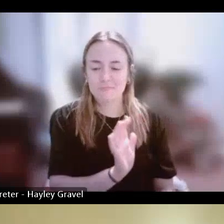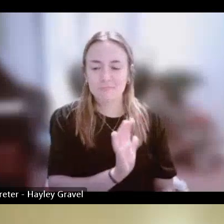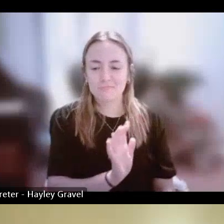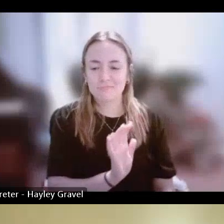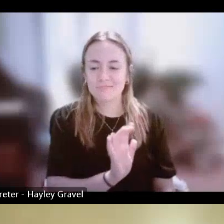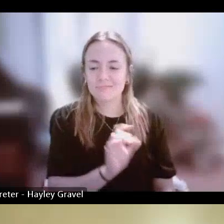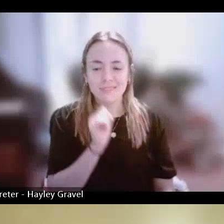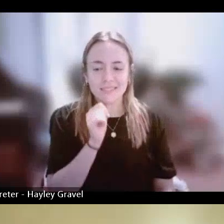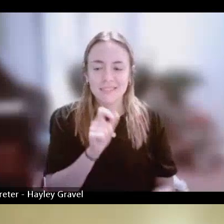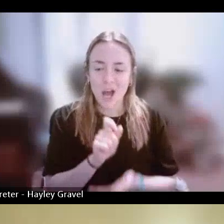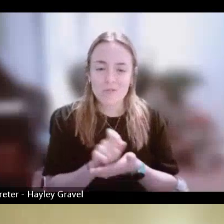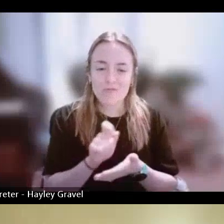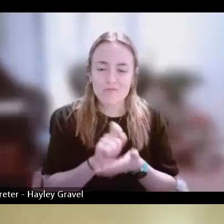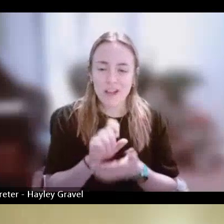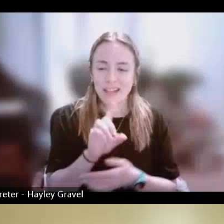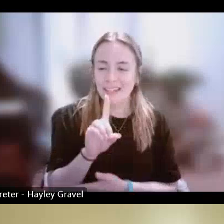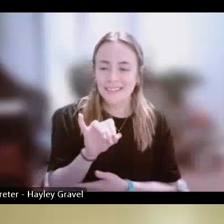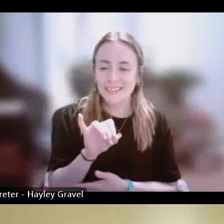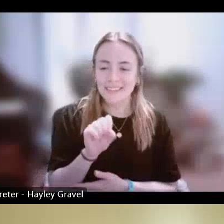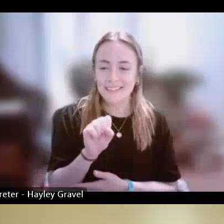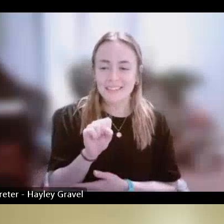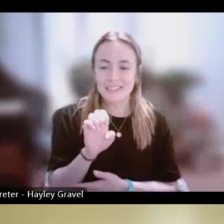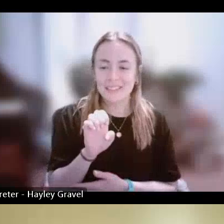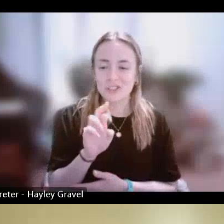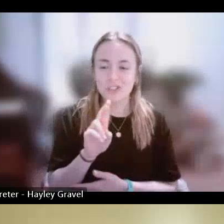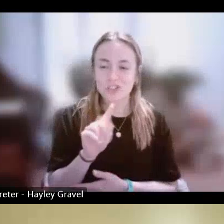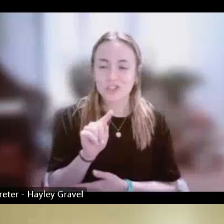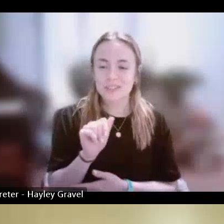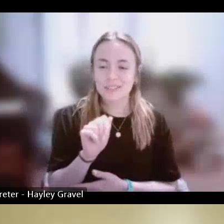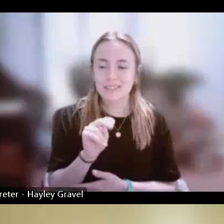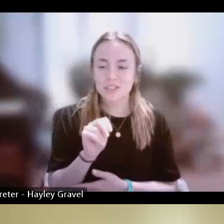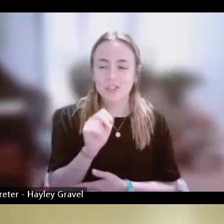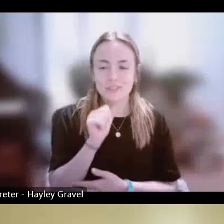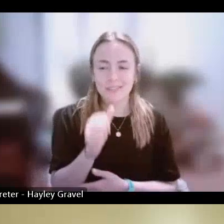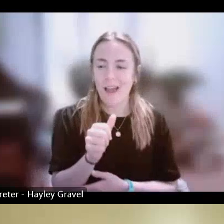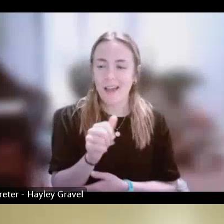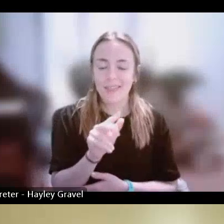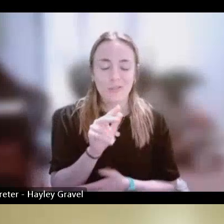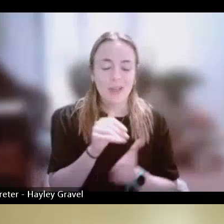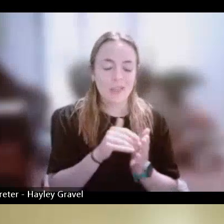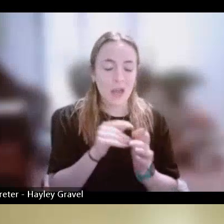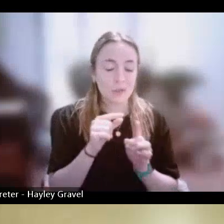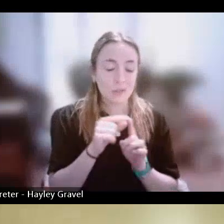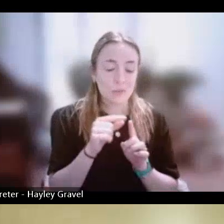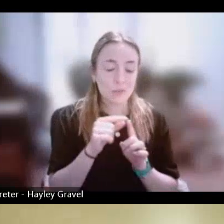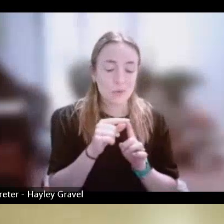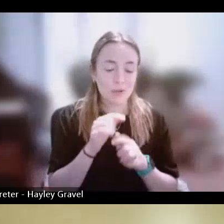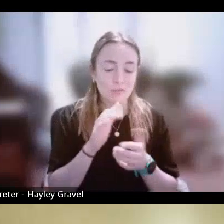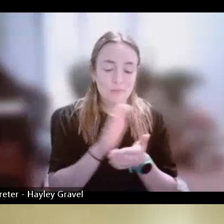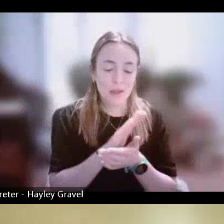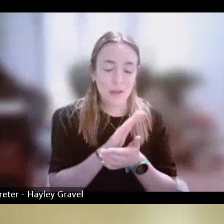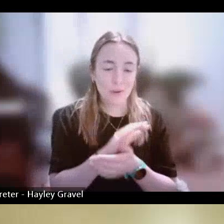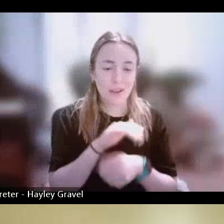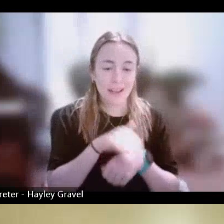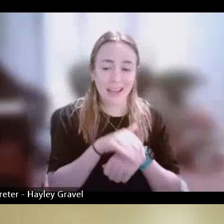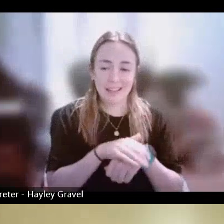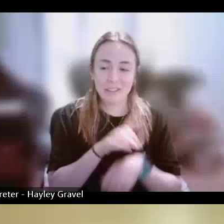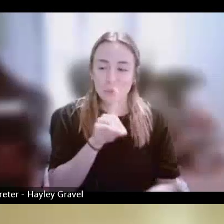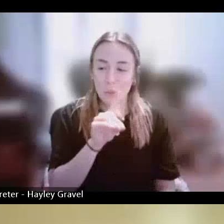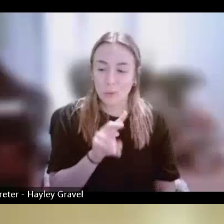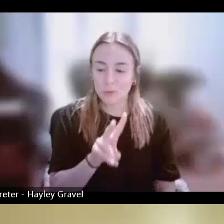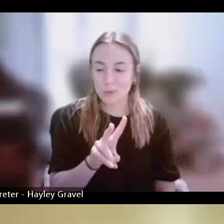writing a dissertation in criminal justice. You're writing a 3,000 word paper for me in English 102. So